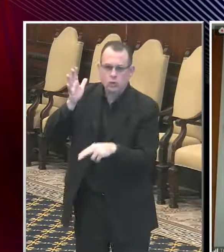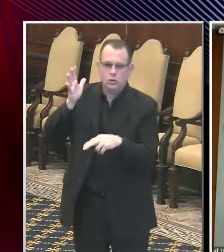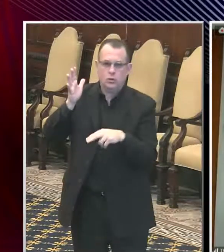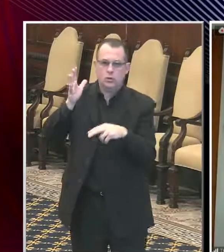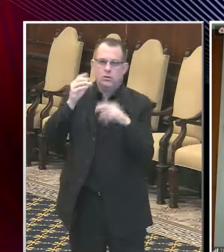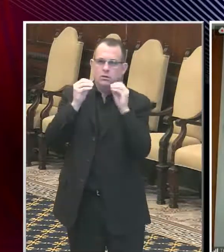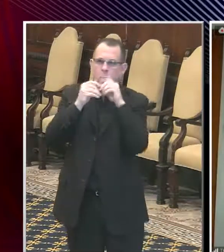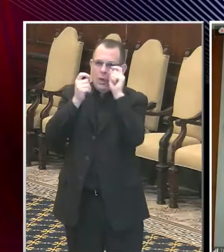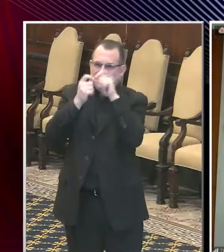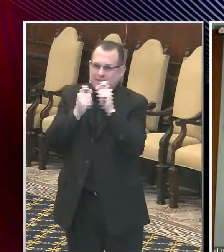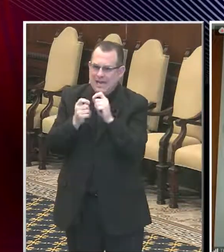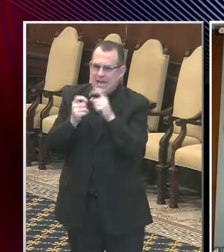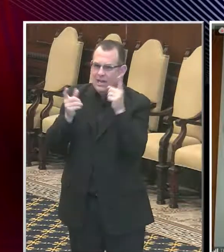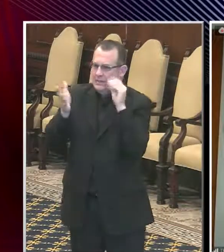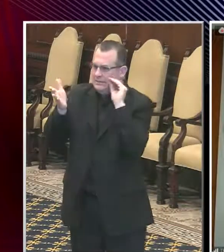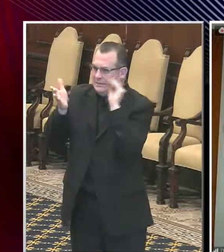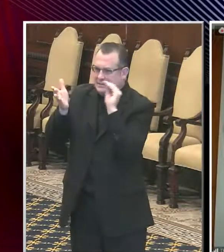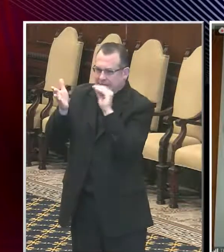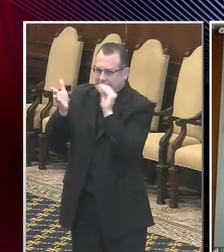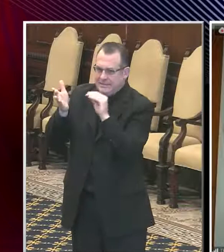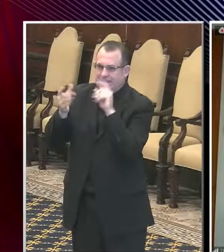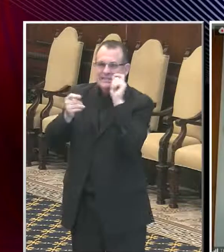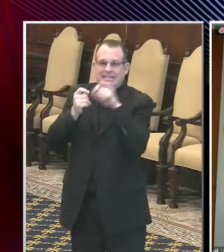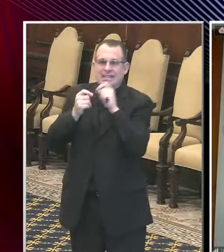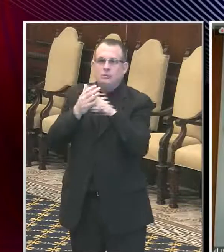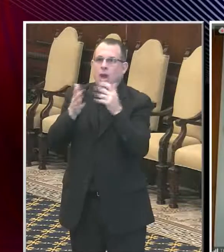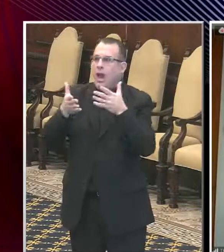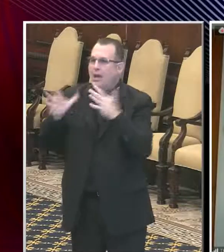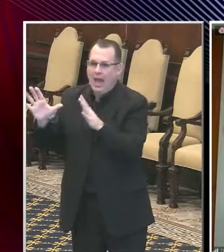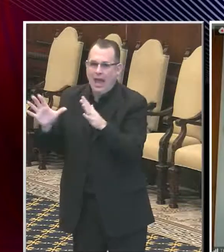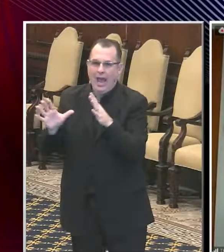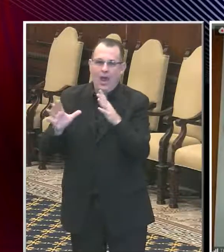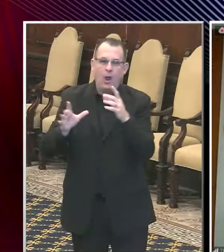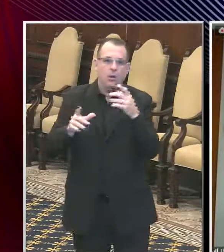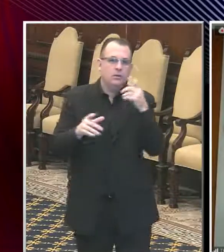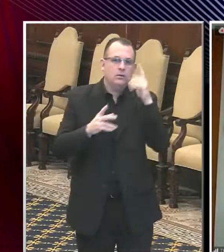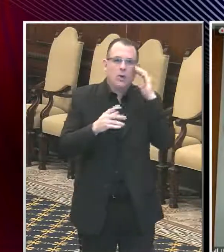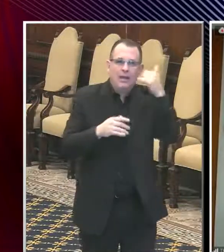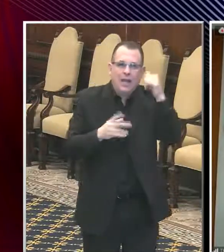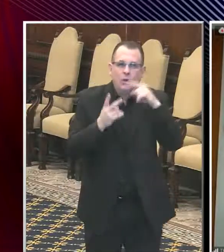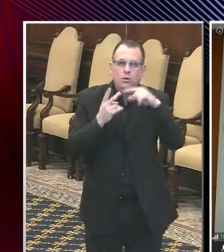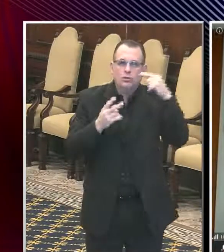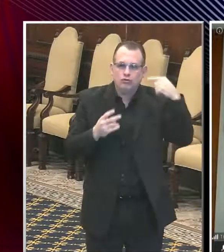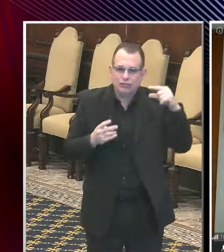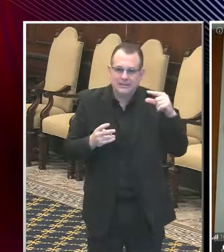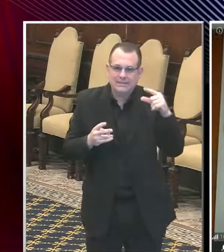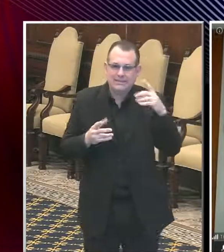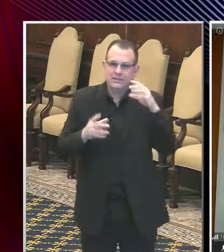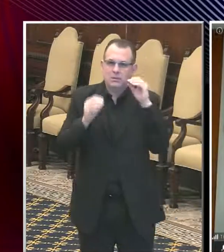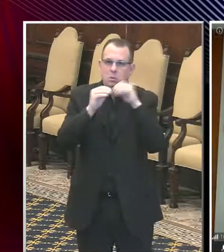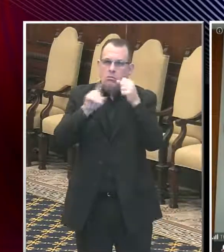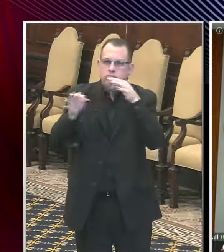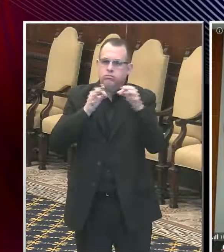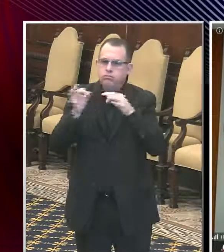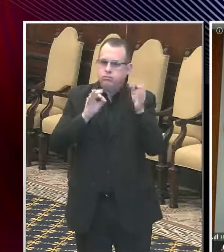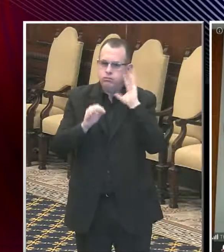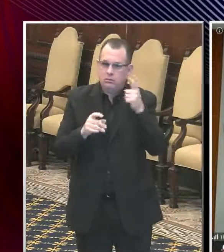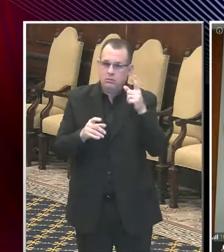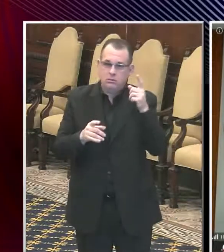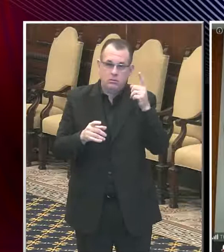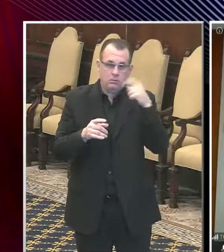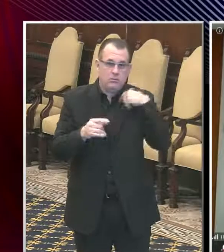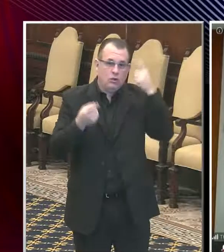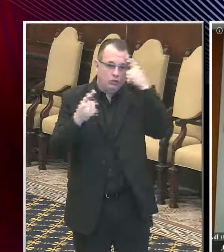as far as what exactly is allowed in a yellow zone and what's allowed in a green zone. But we are very much in agreement that we need to have